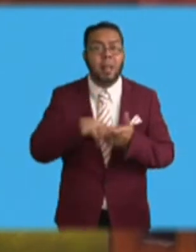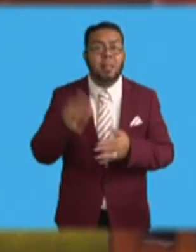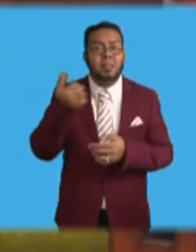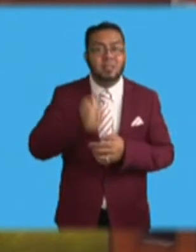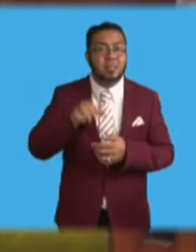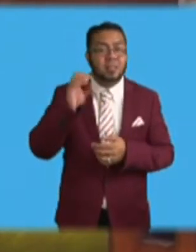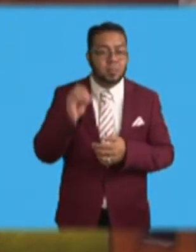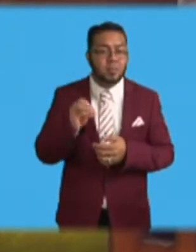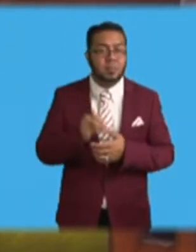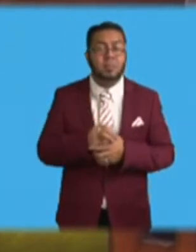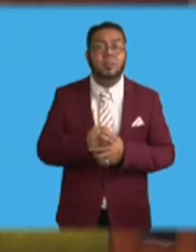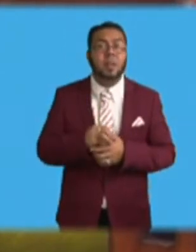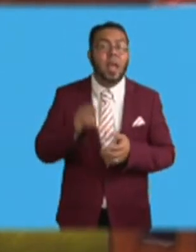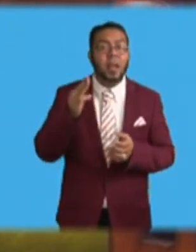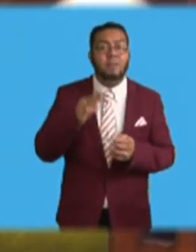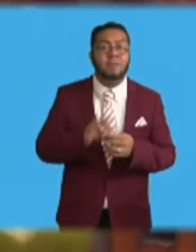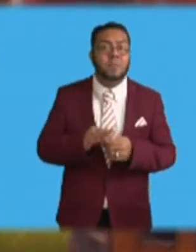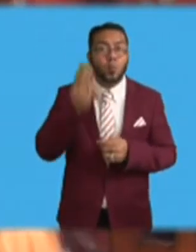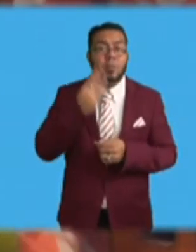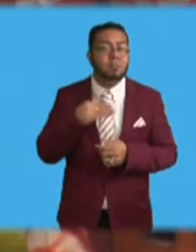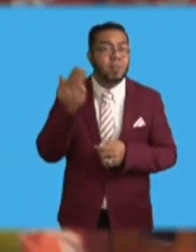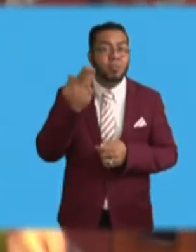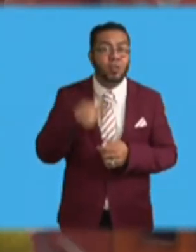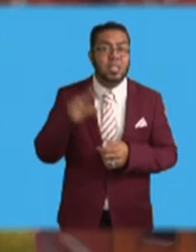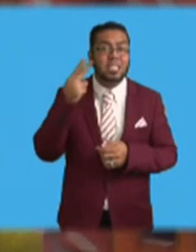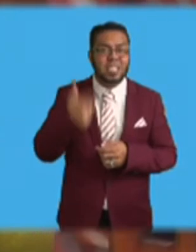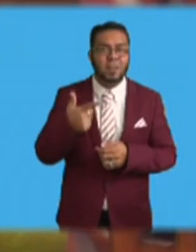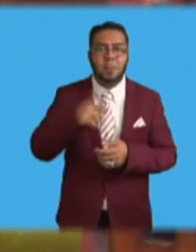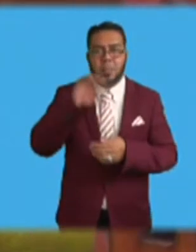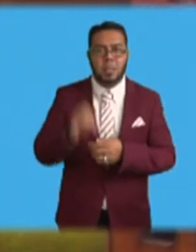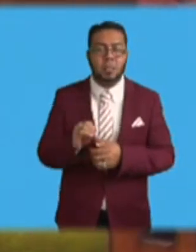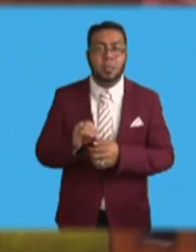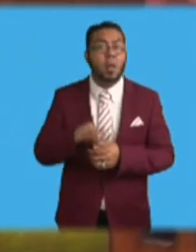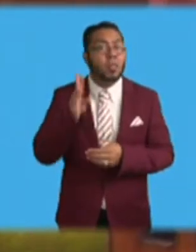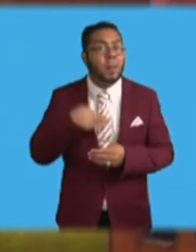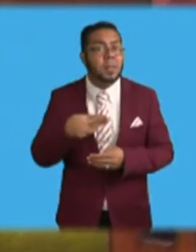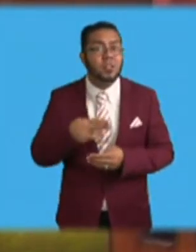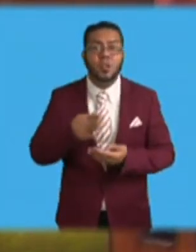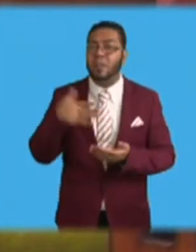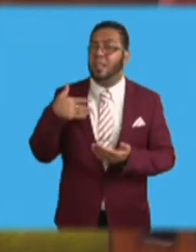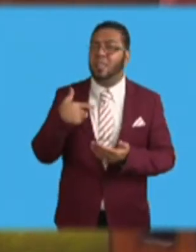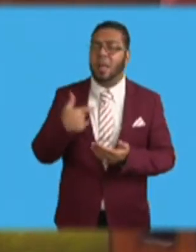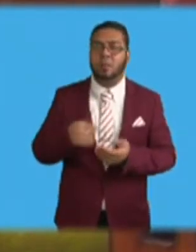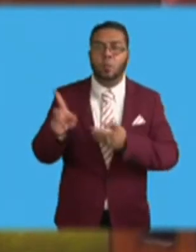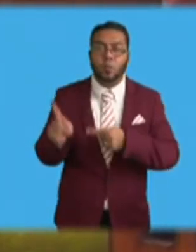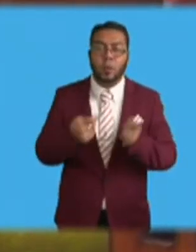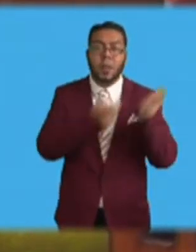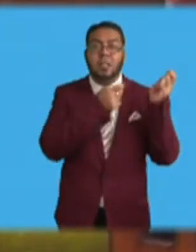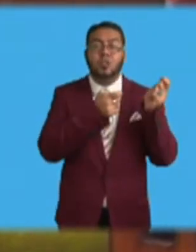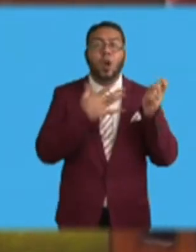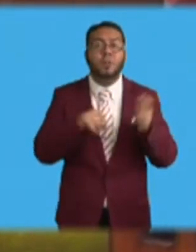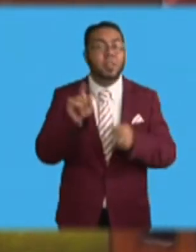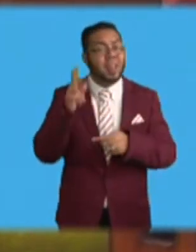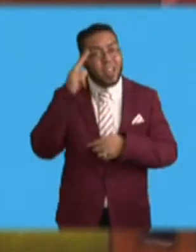females accounted for 37%, Madam Speaker. Madam Speaker, the Ministry, upon recommendations of the National Task Force, has